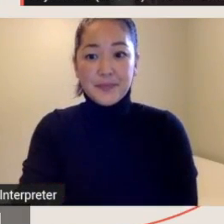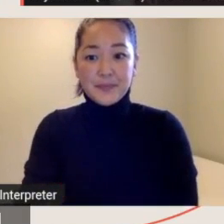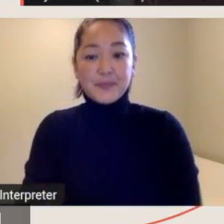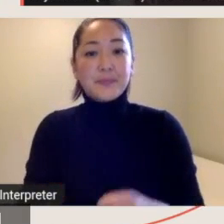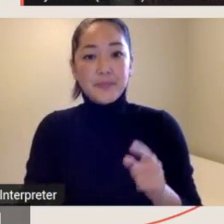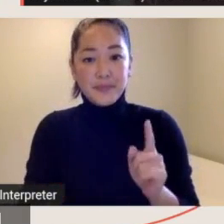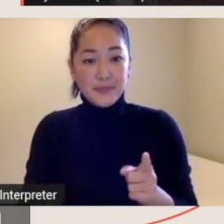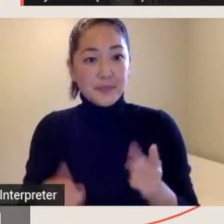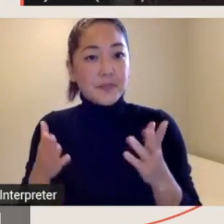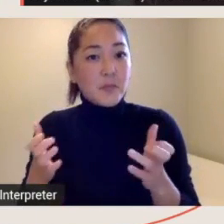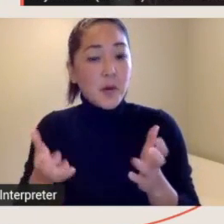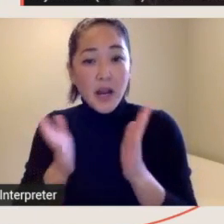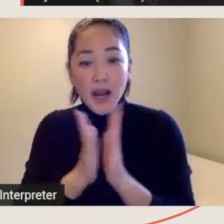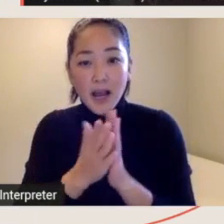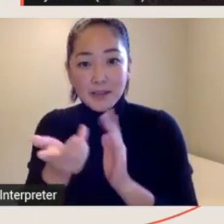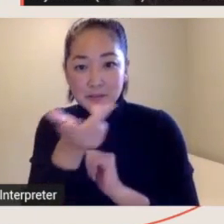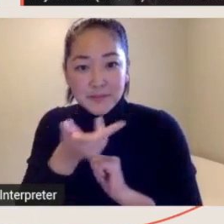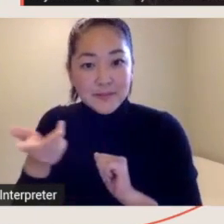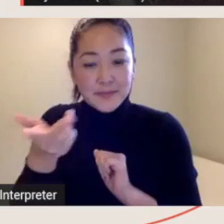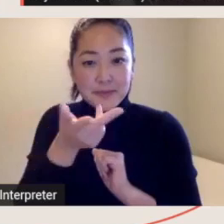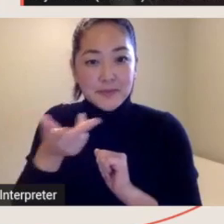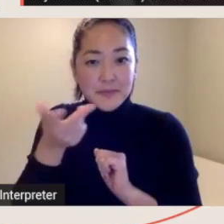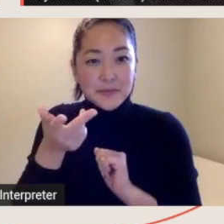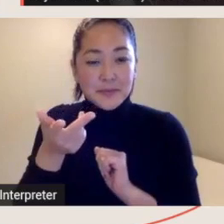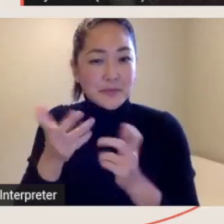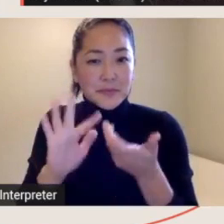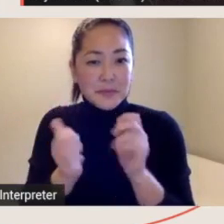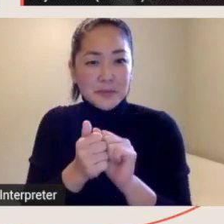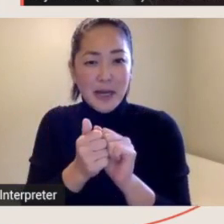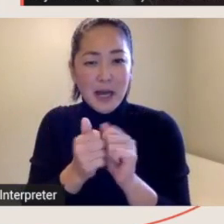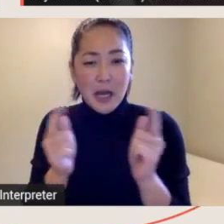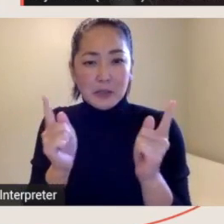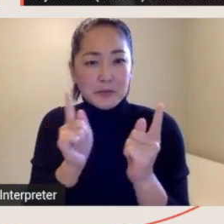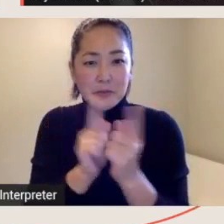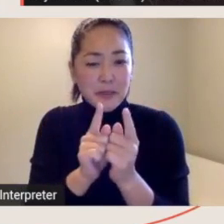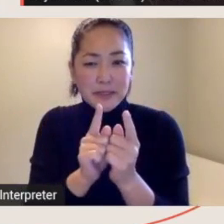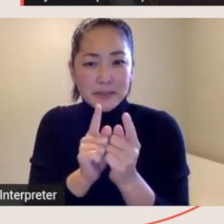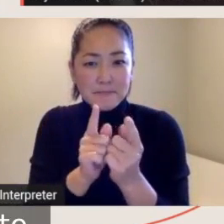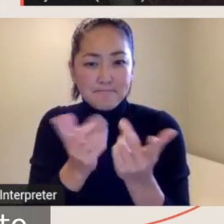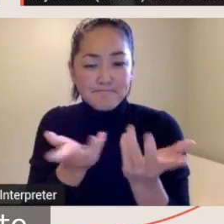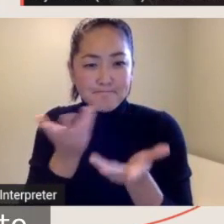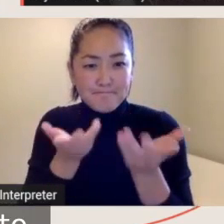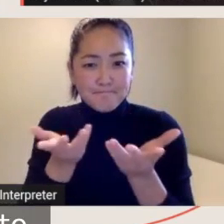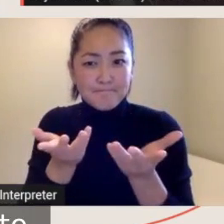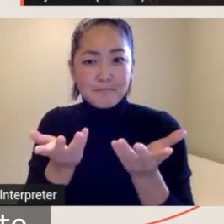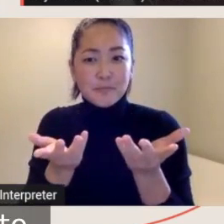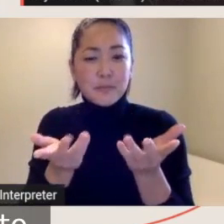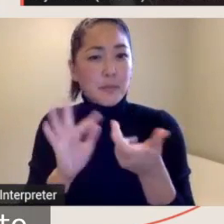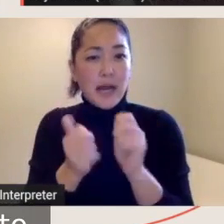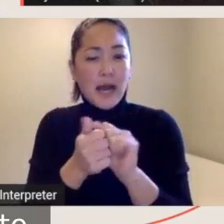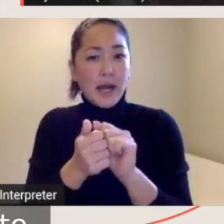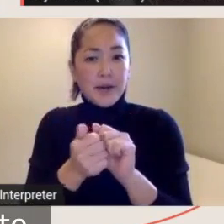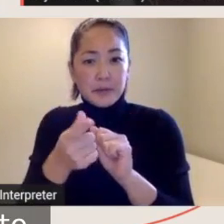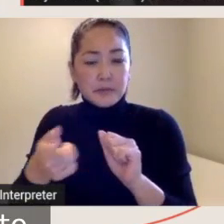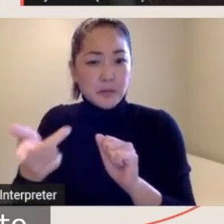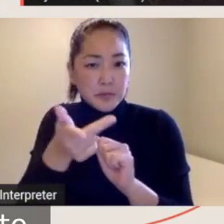love to ask all three of you just how you met, how you first met Somi. How did you first